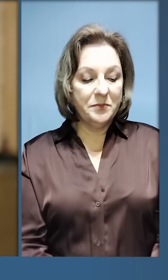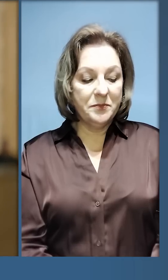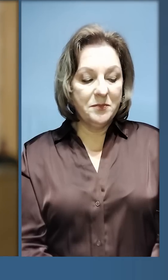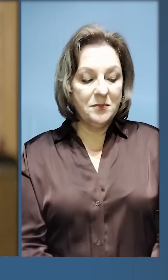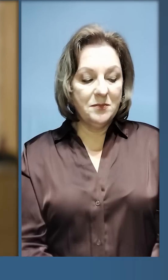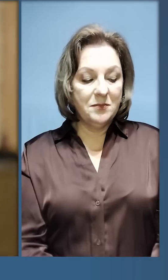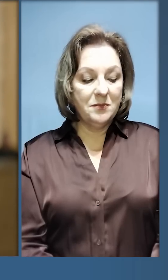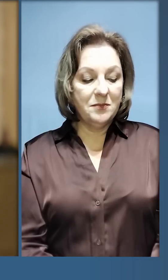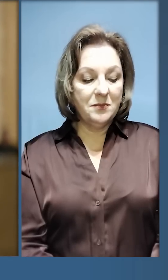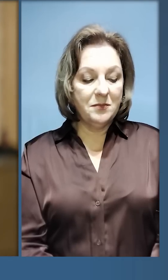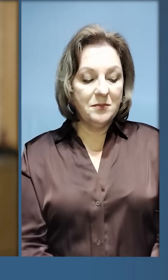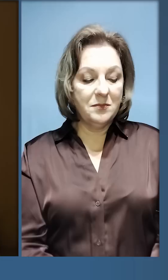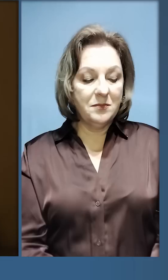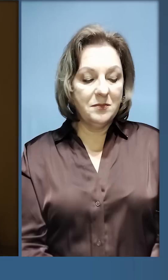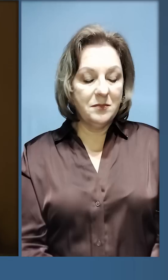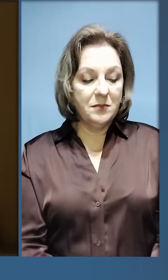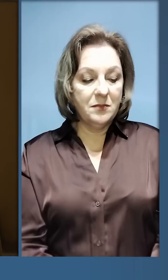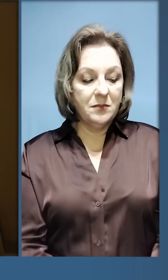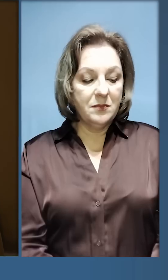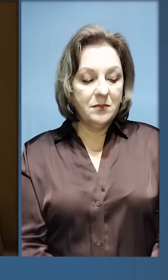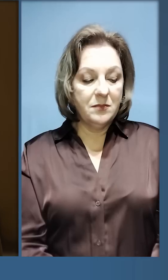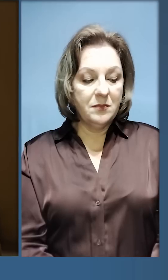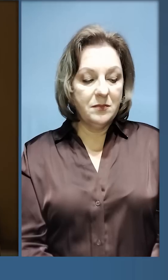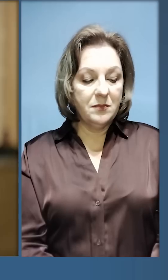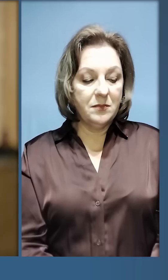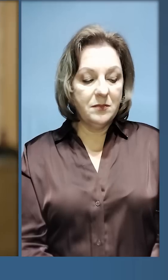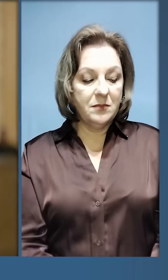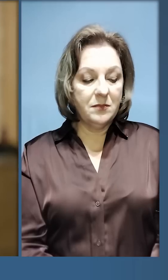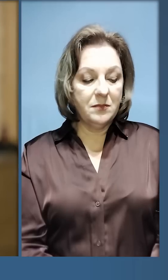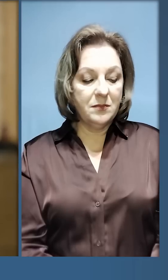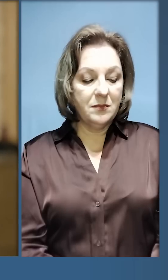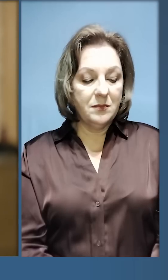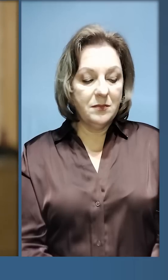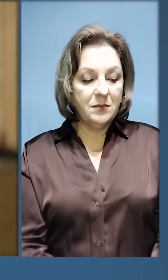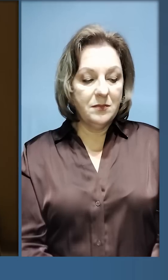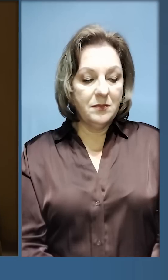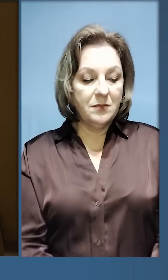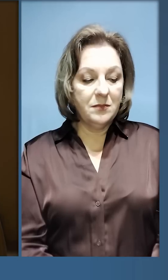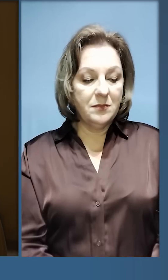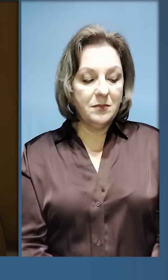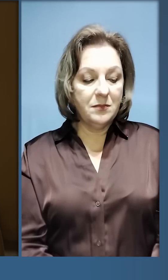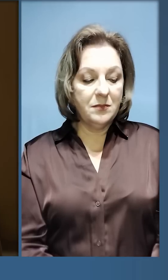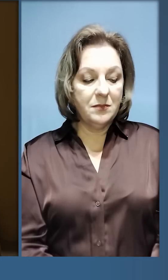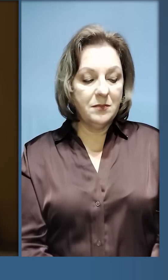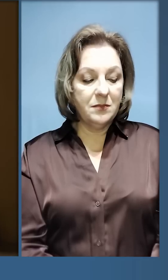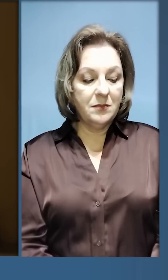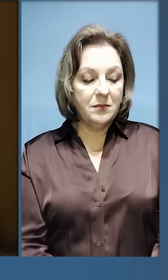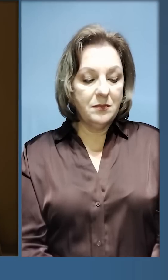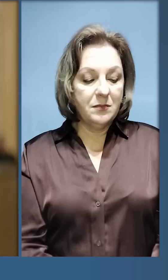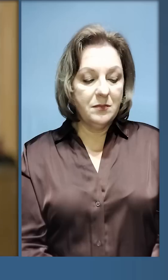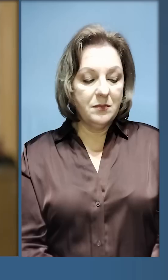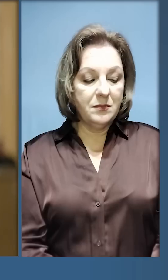him? He's my president. And did he ask you to take this job? Yeah. How did that go? What did he